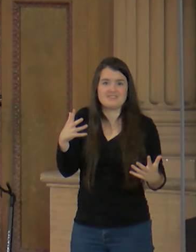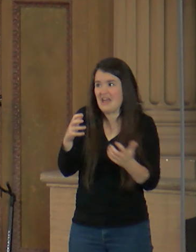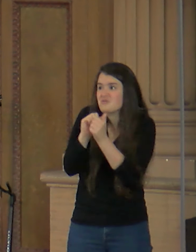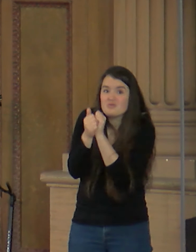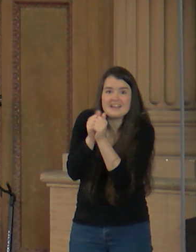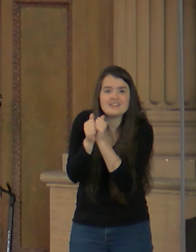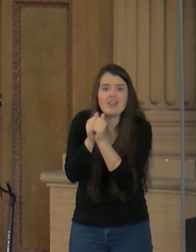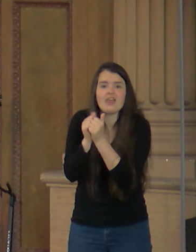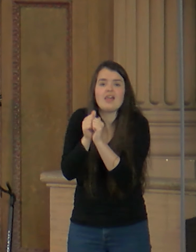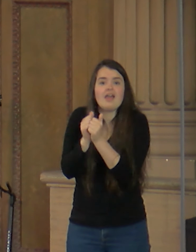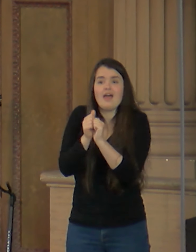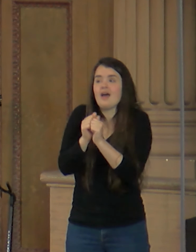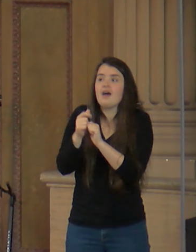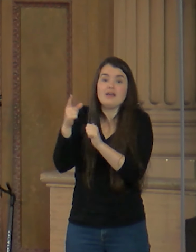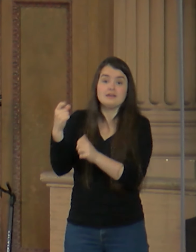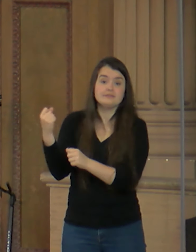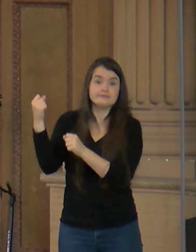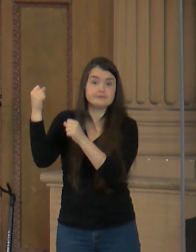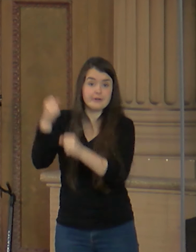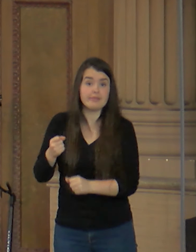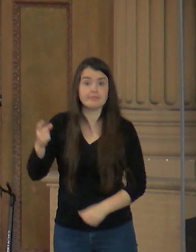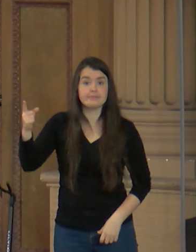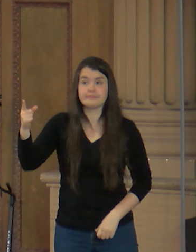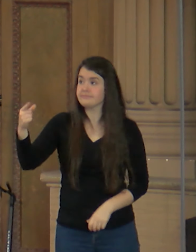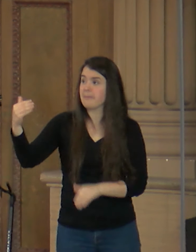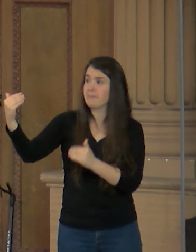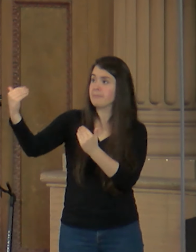strength here, behold, he's mighty. He's going to win.